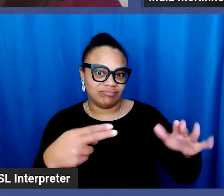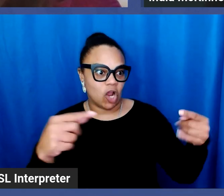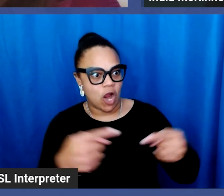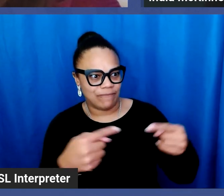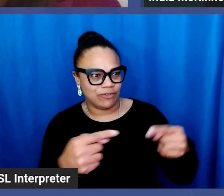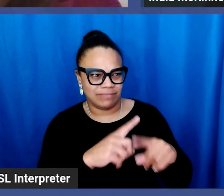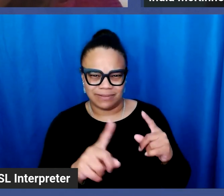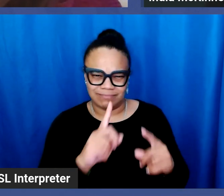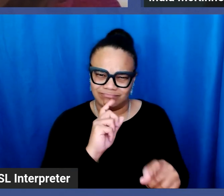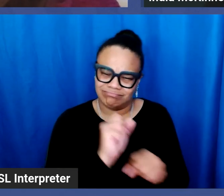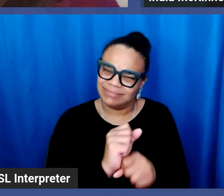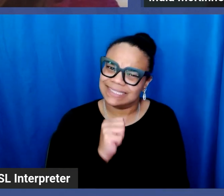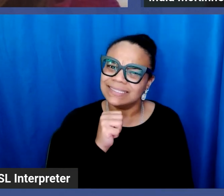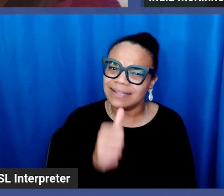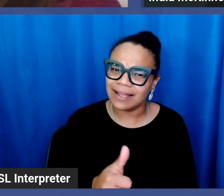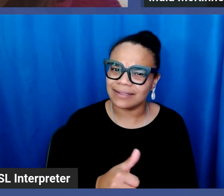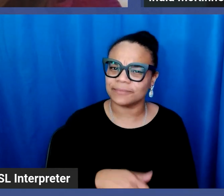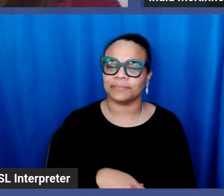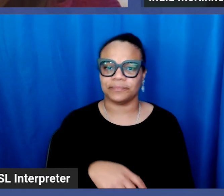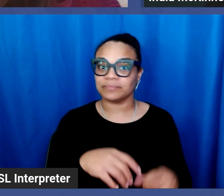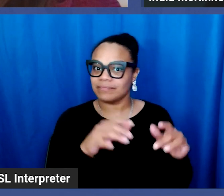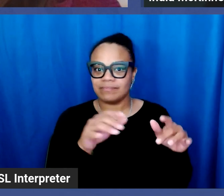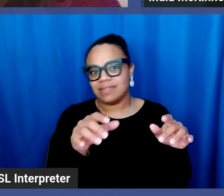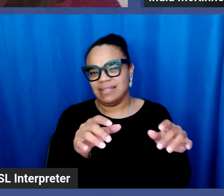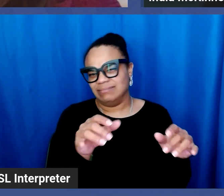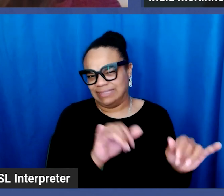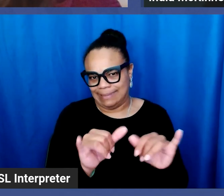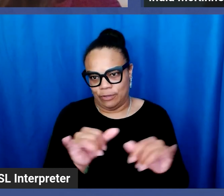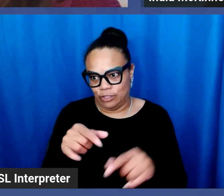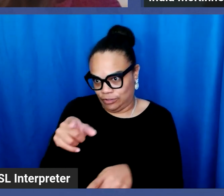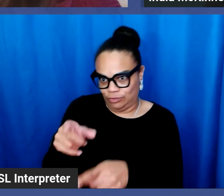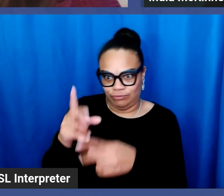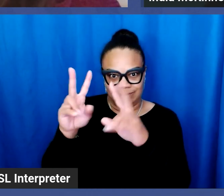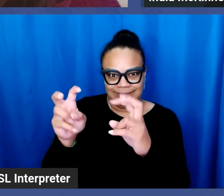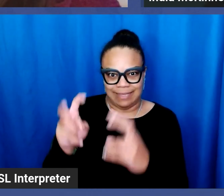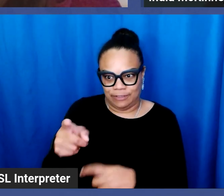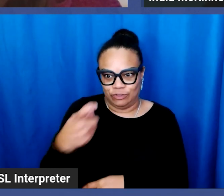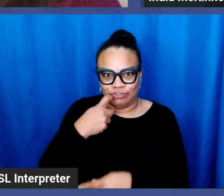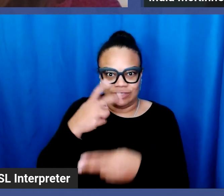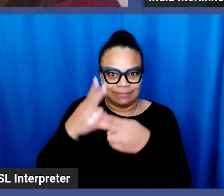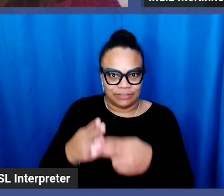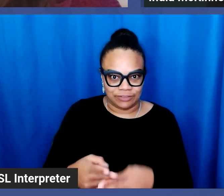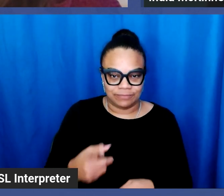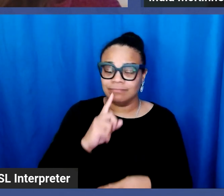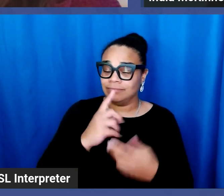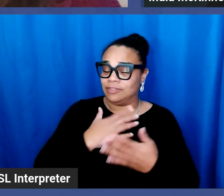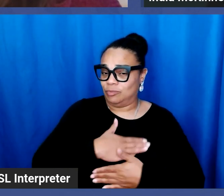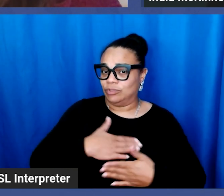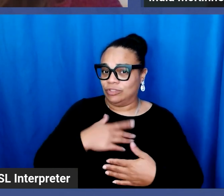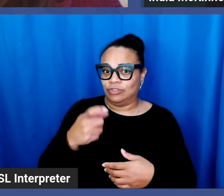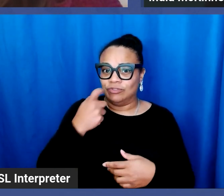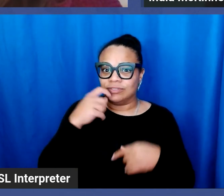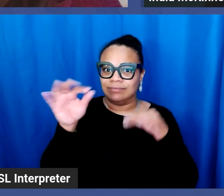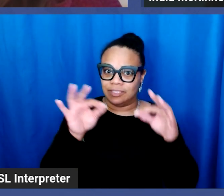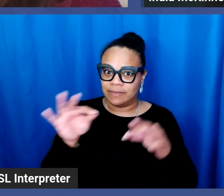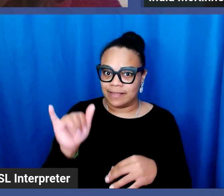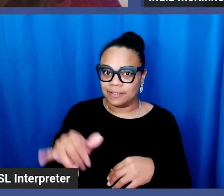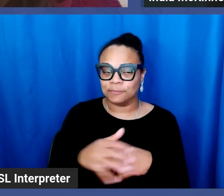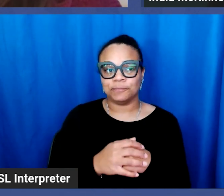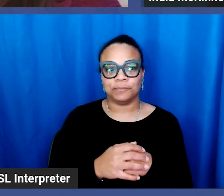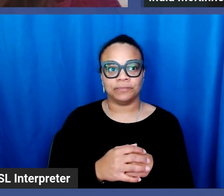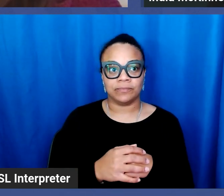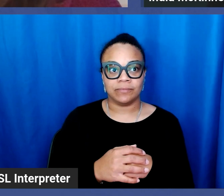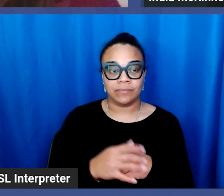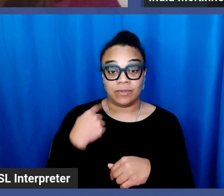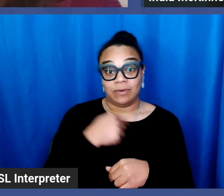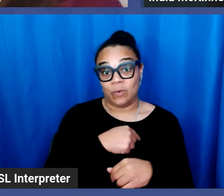in similar ways to a lot of the topics you just discussed. So I really appreciate you laying that out for us. It's something we've